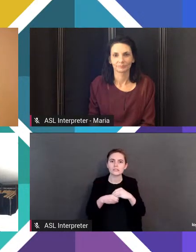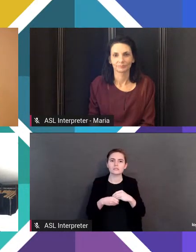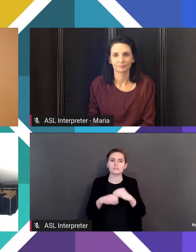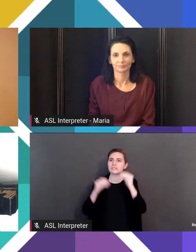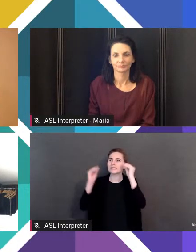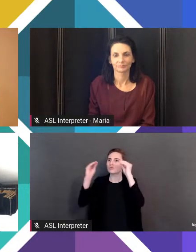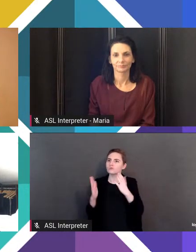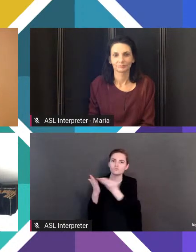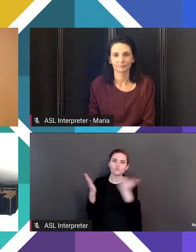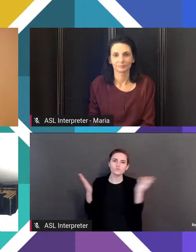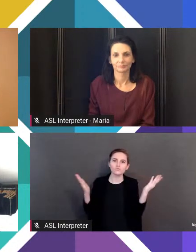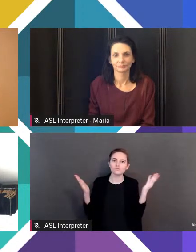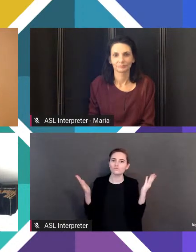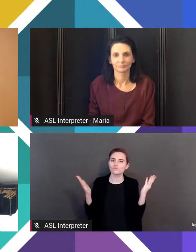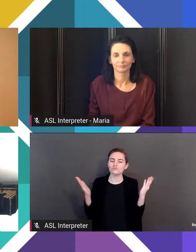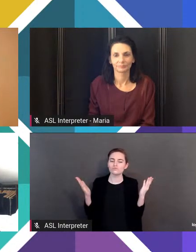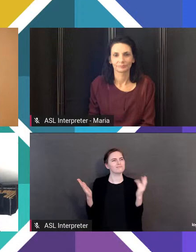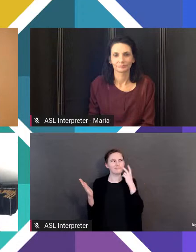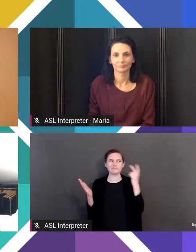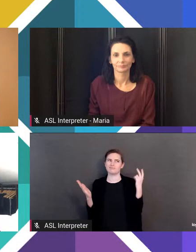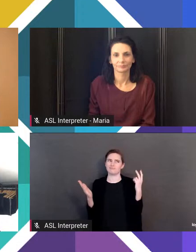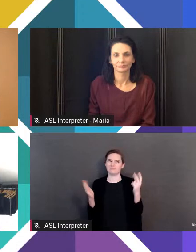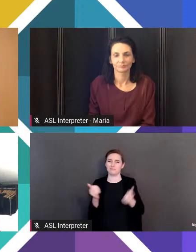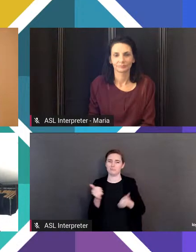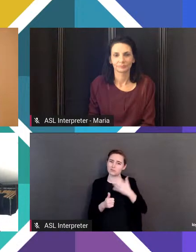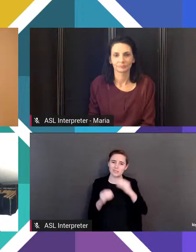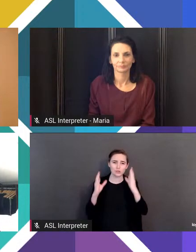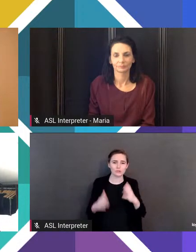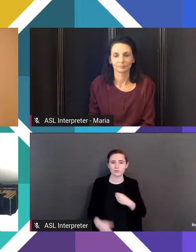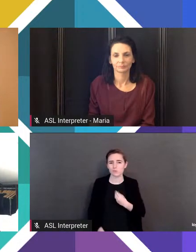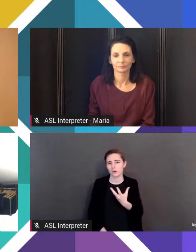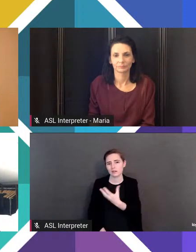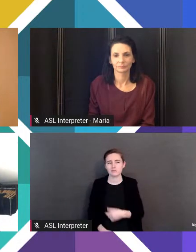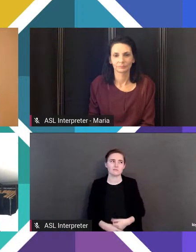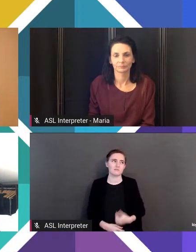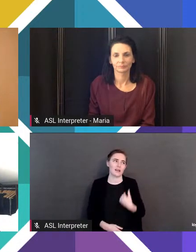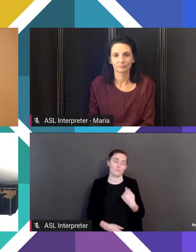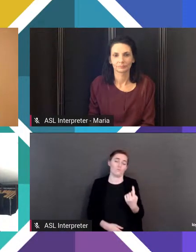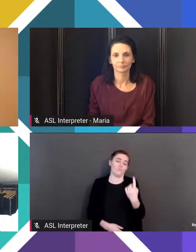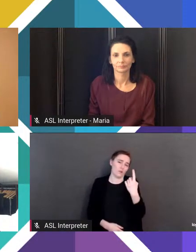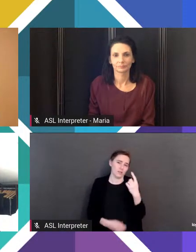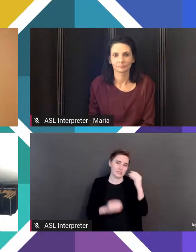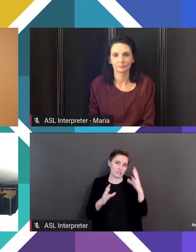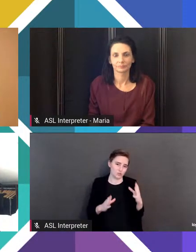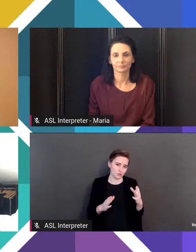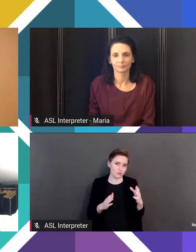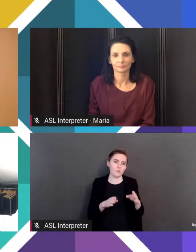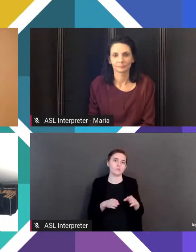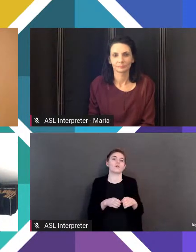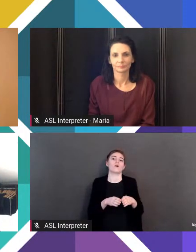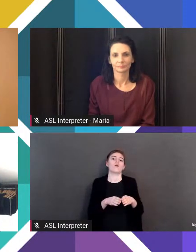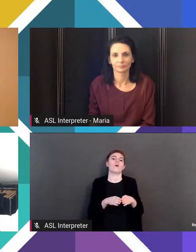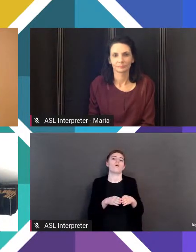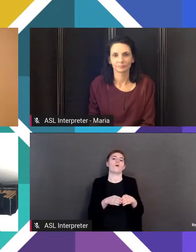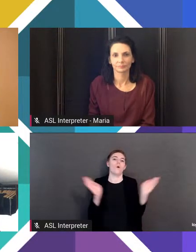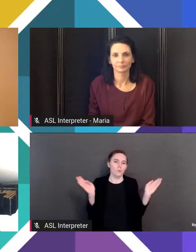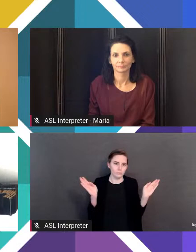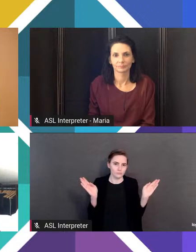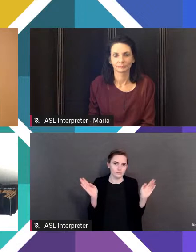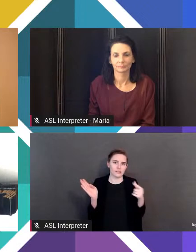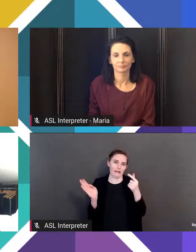recollection, most of my teachers were white, and I only had one teacher that was, like, openly gay.